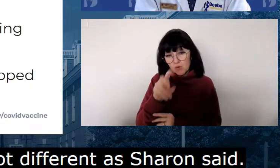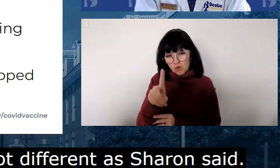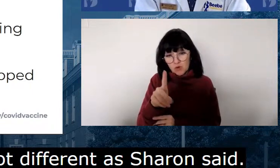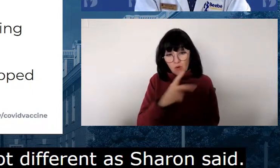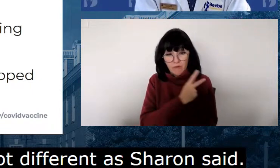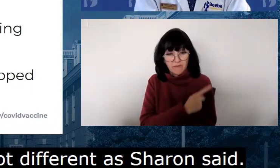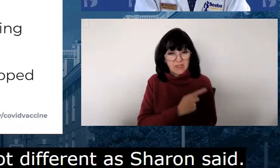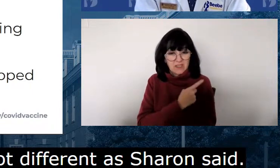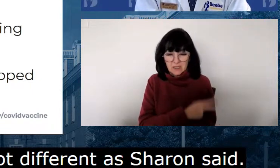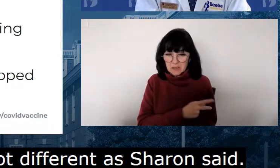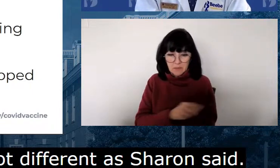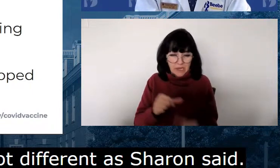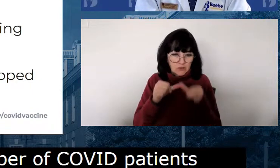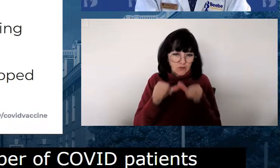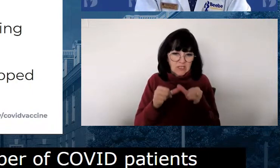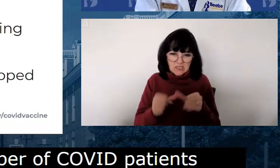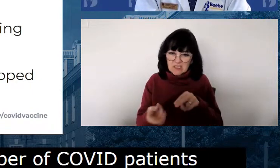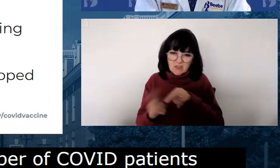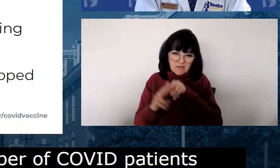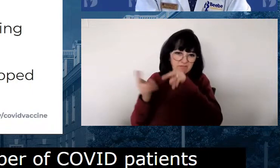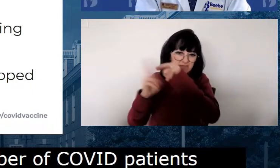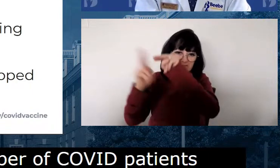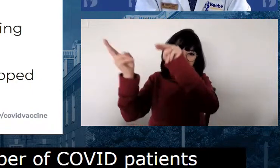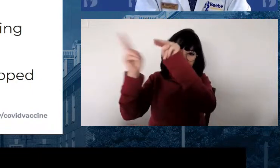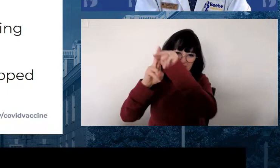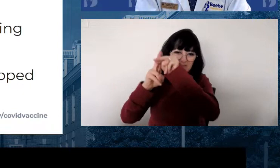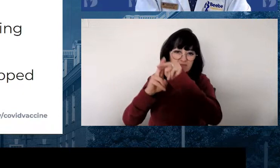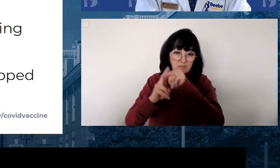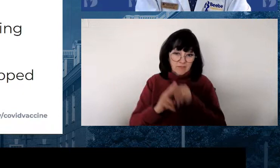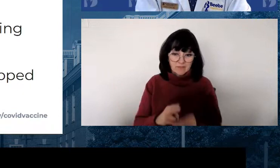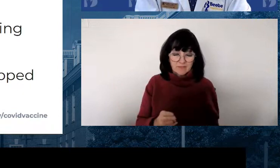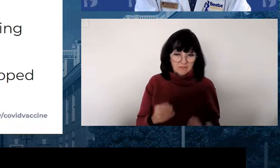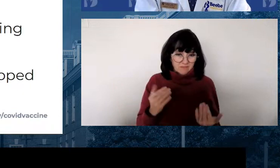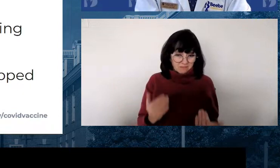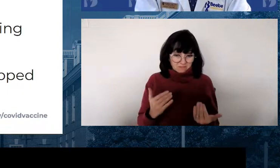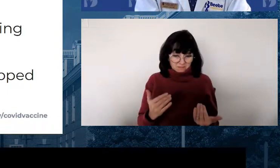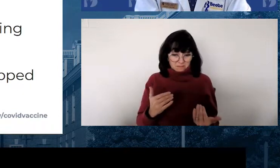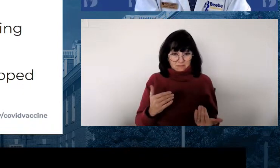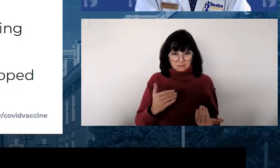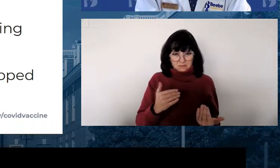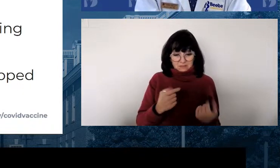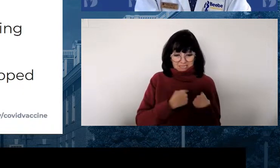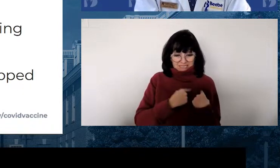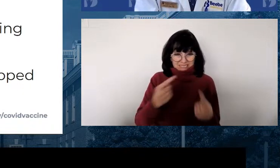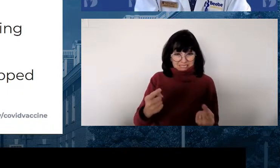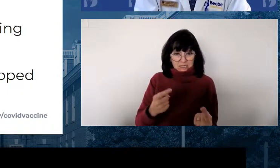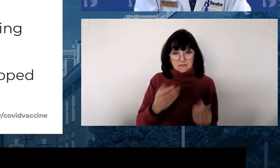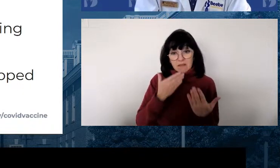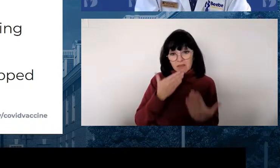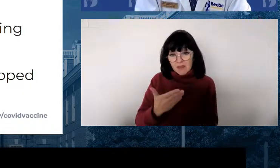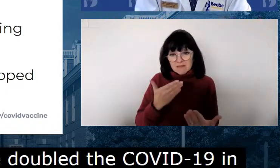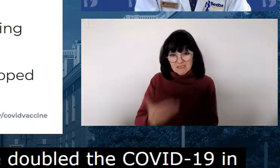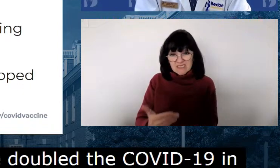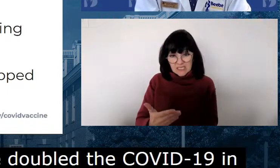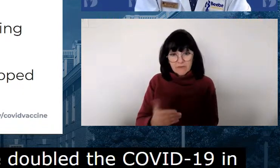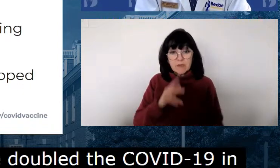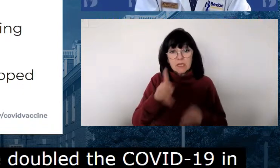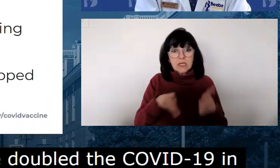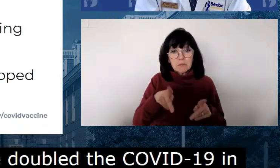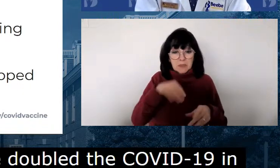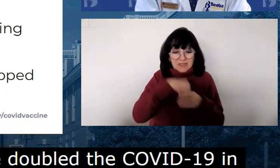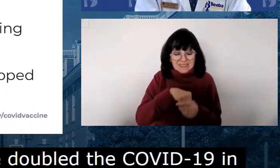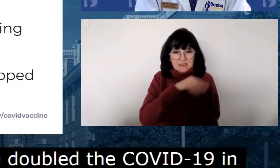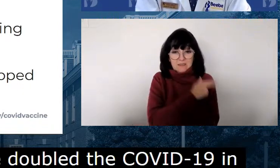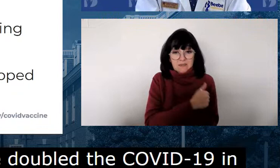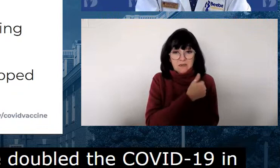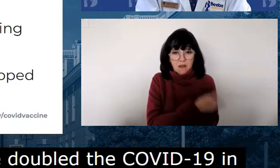it's okay for me to say that we've doubled our COVID-19 inpatients since Thanksgiving. And a majority of those